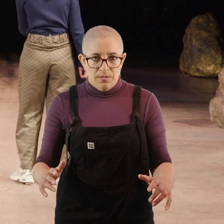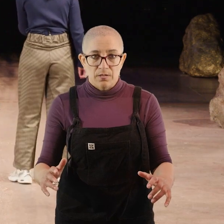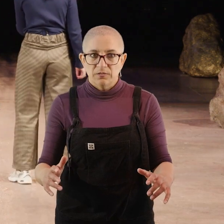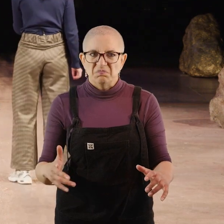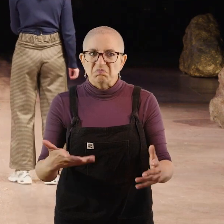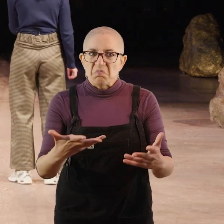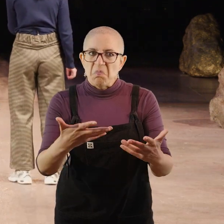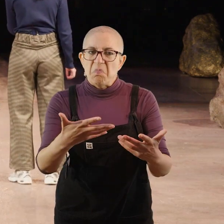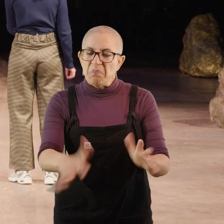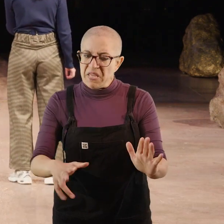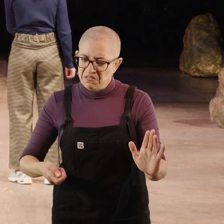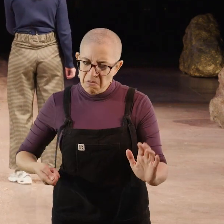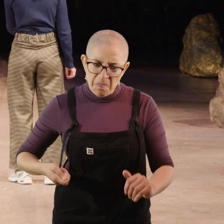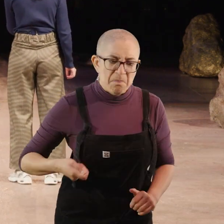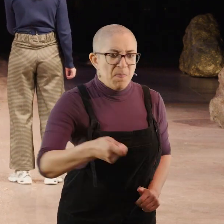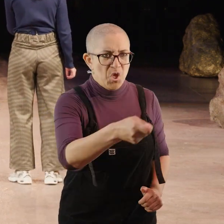I have done the deed.